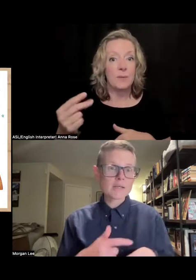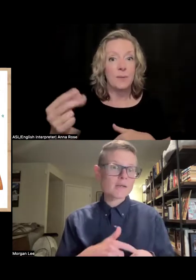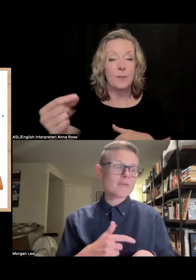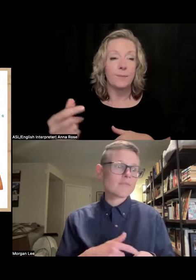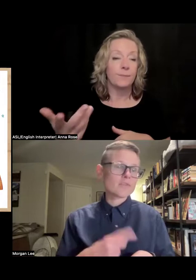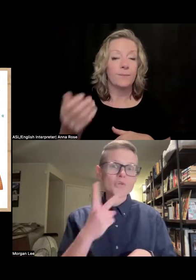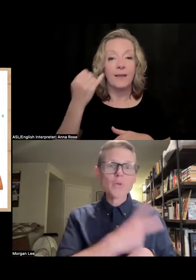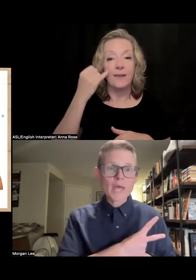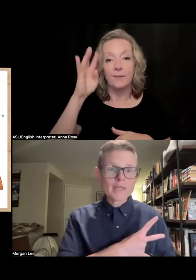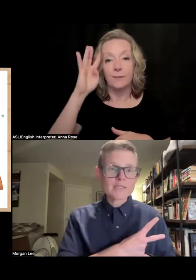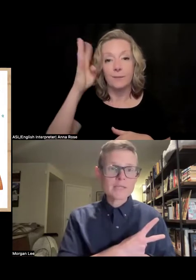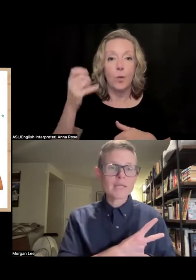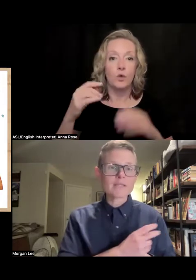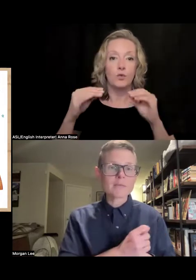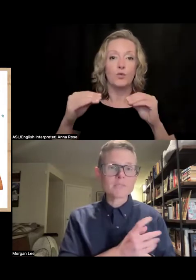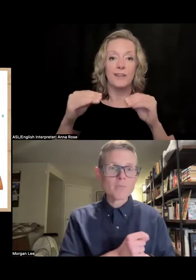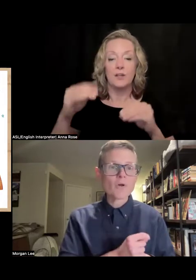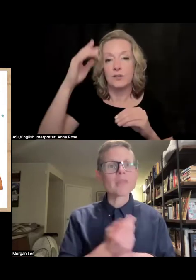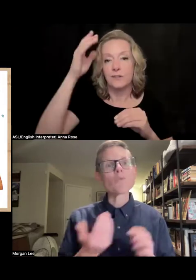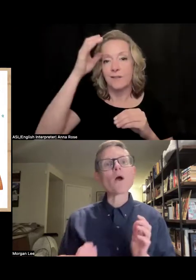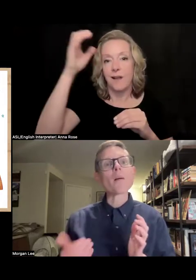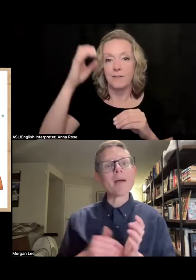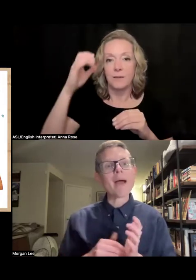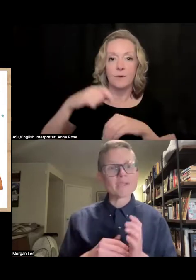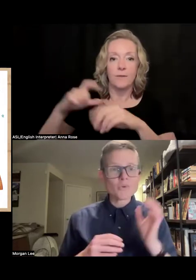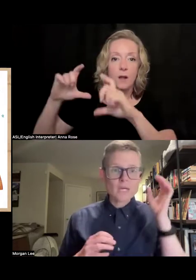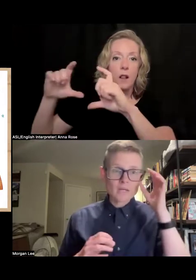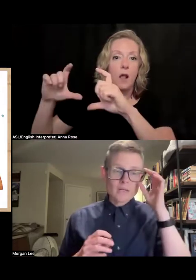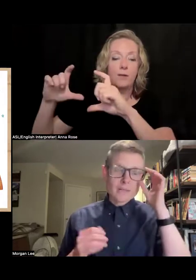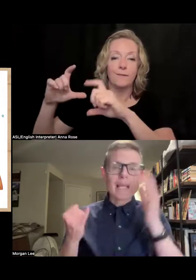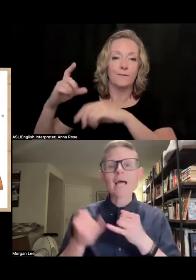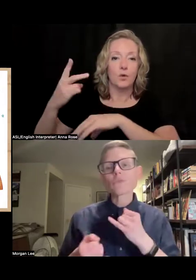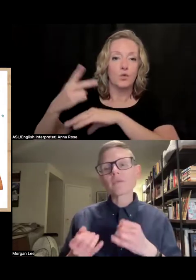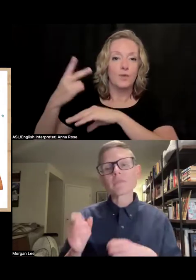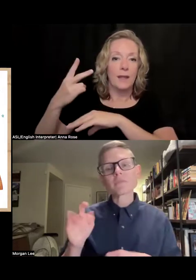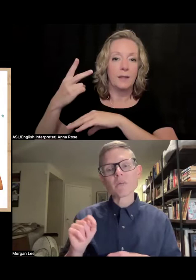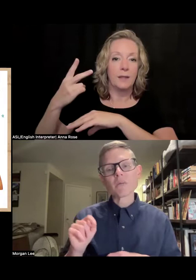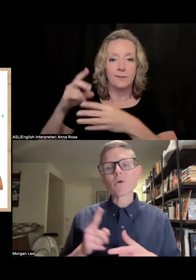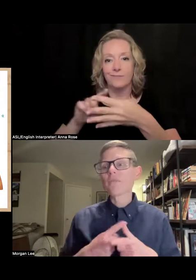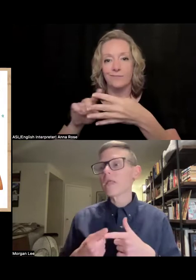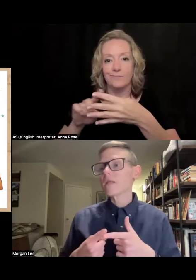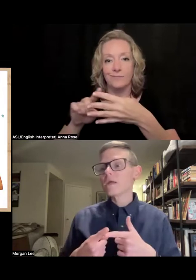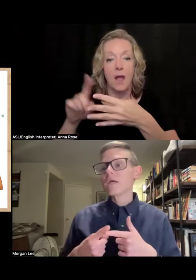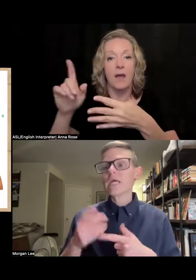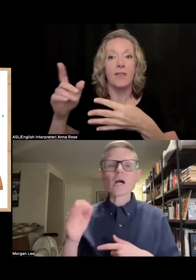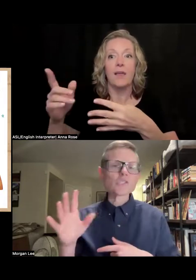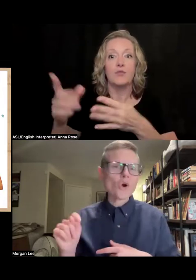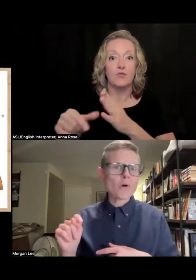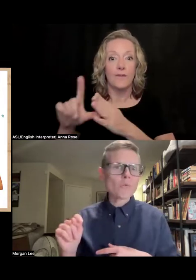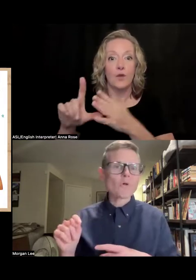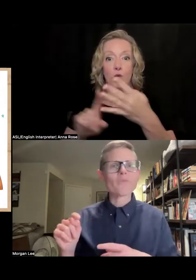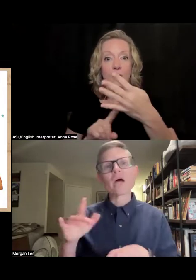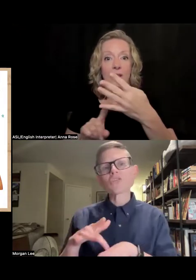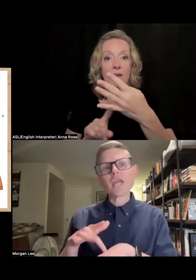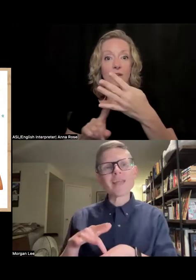clocks for 2 days in September and then we'll come back to it the last week of September, and then in